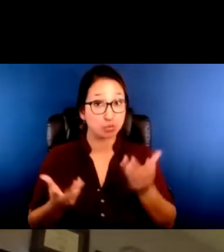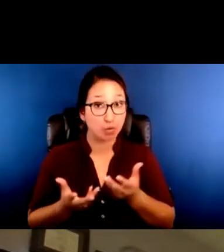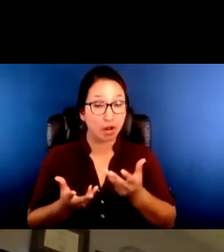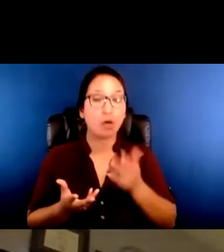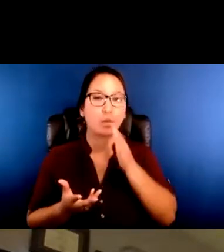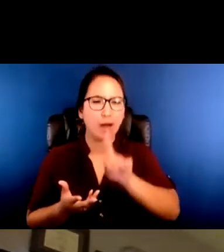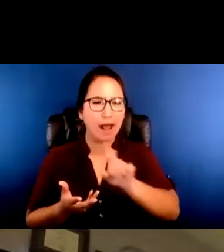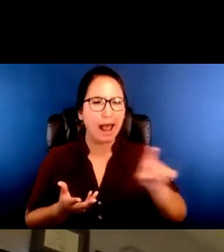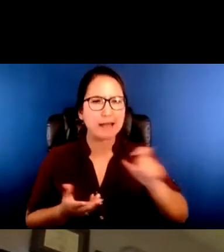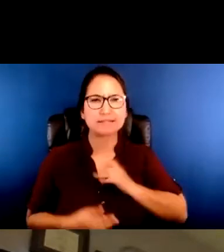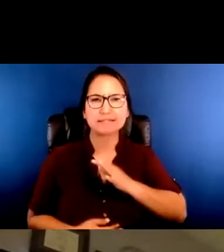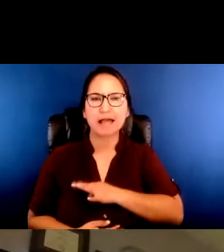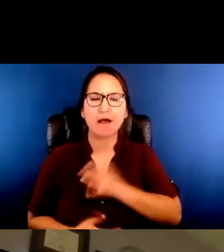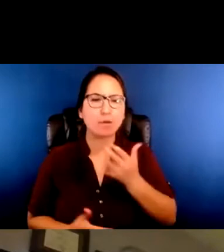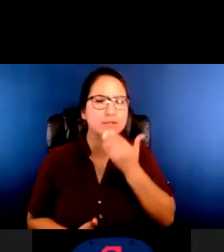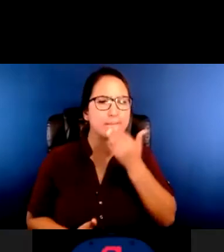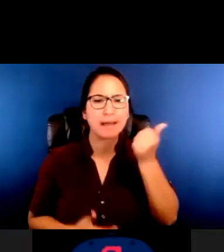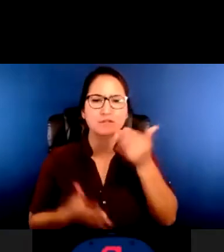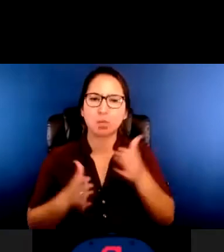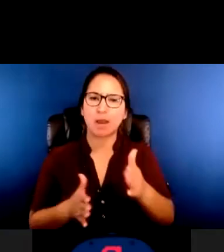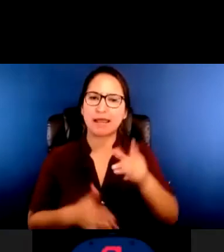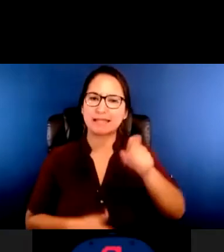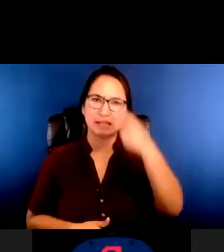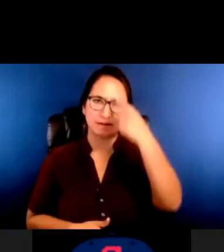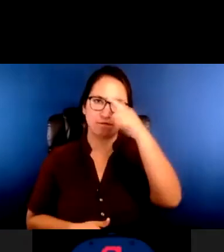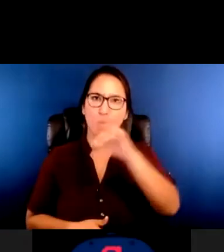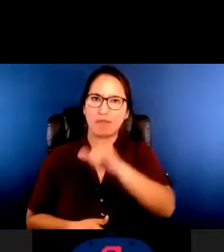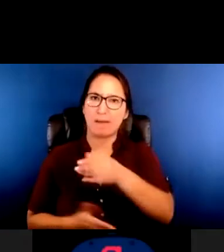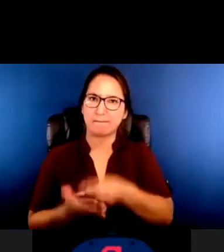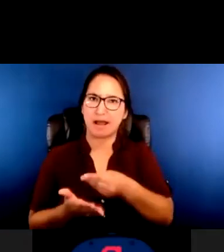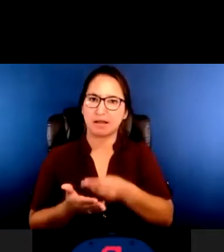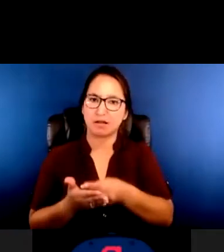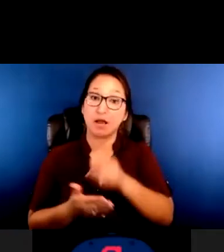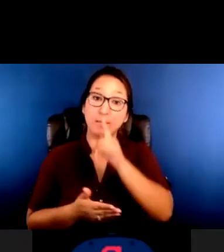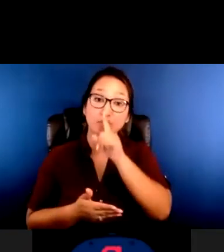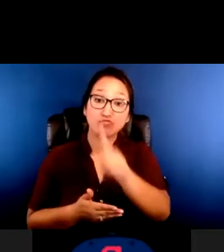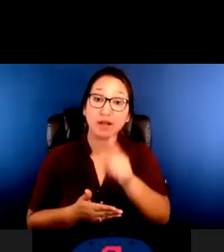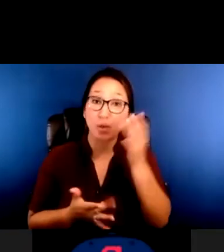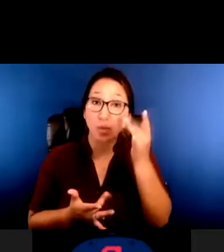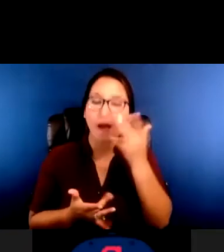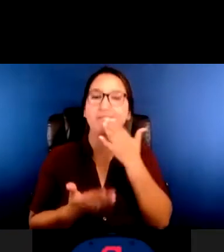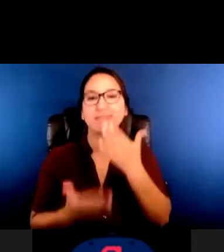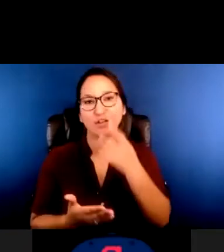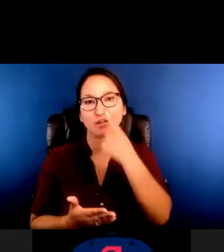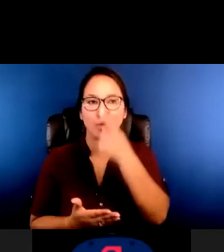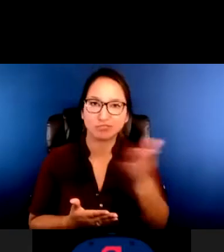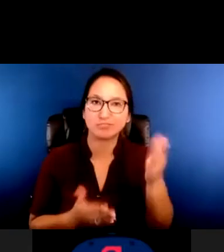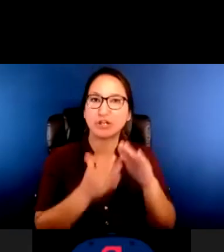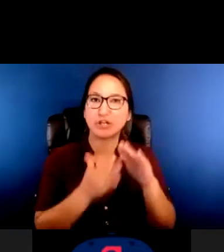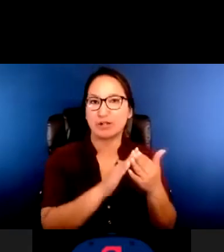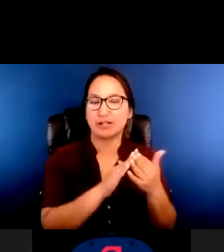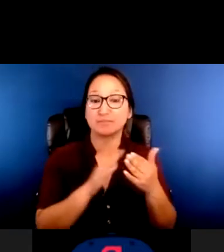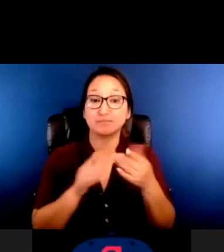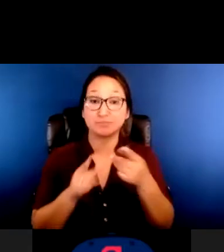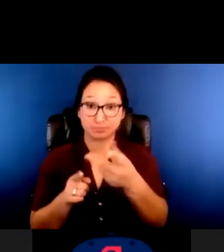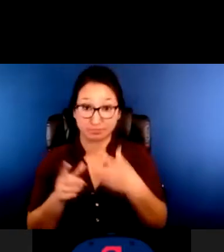money? And so that was really because of you all, the community. Ms. Pennington, did you want to add something in there? I just want to say a